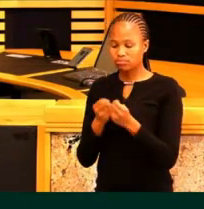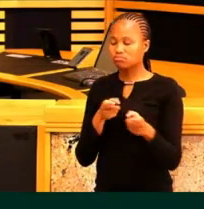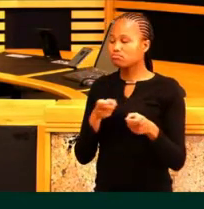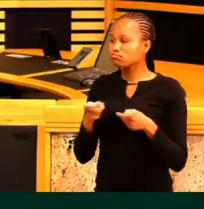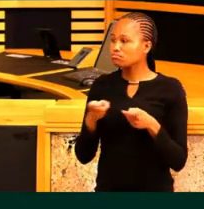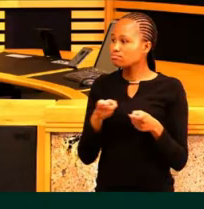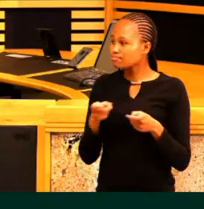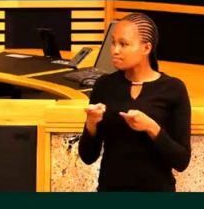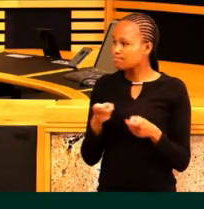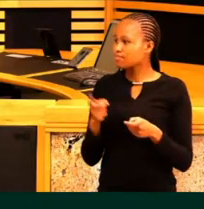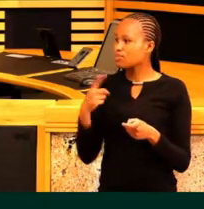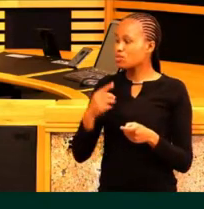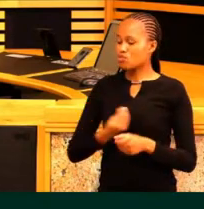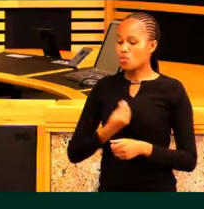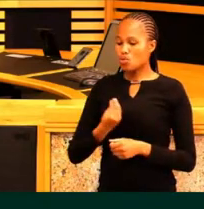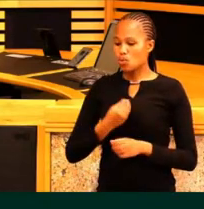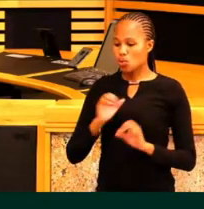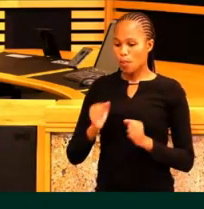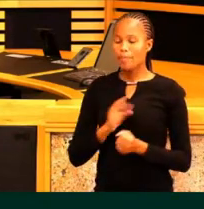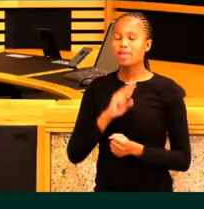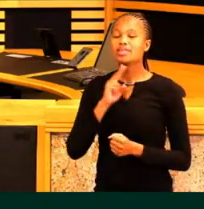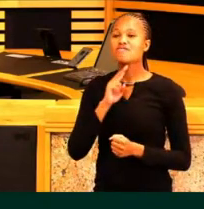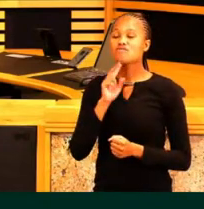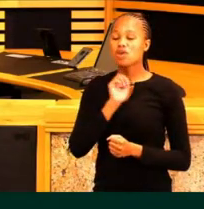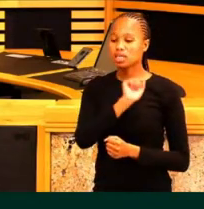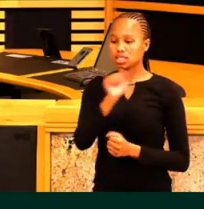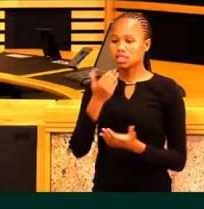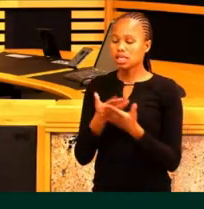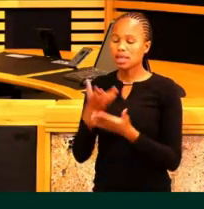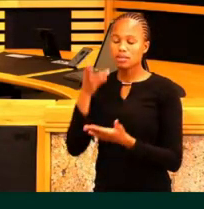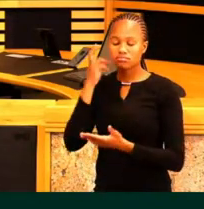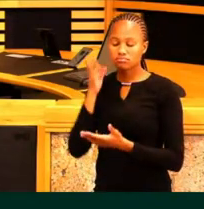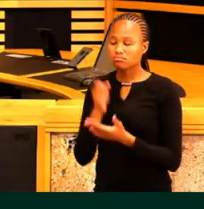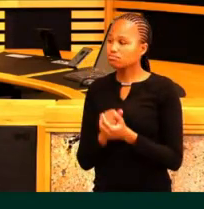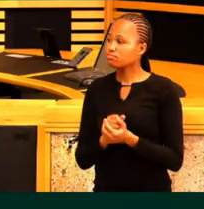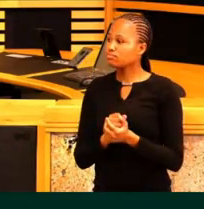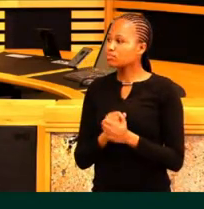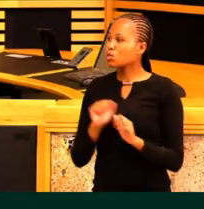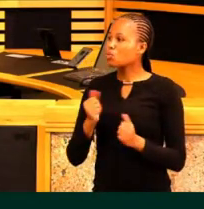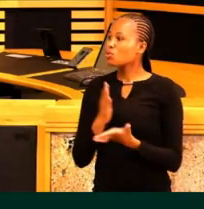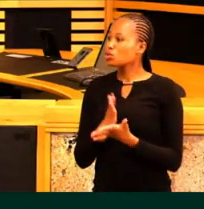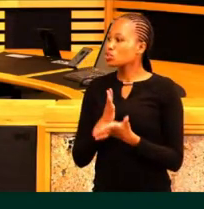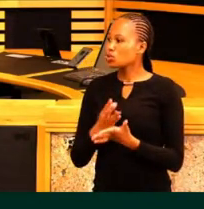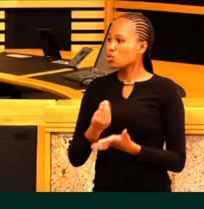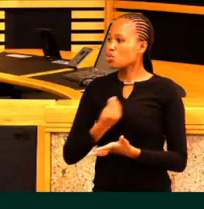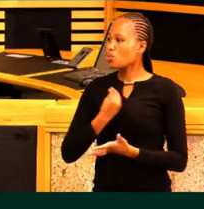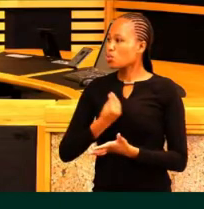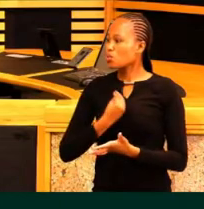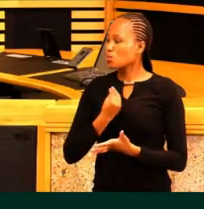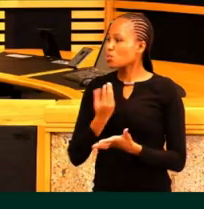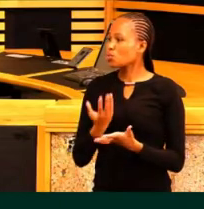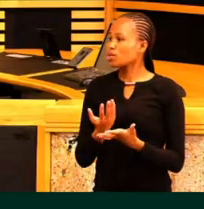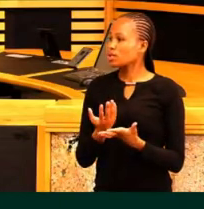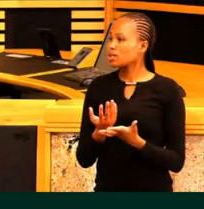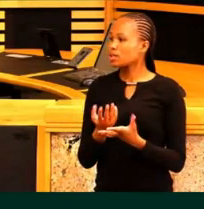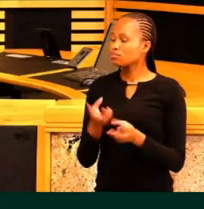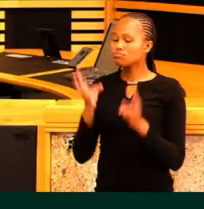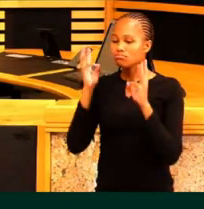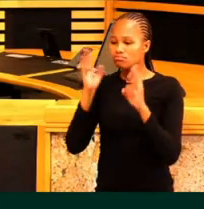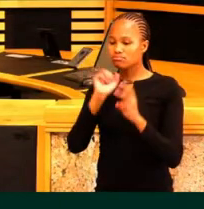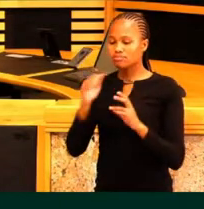for young people to make their voices here I'm certain the youth in attendance here watched the